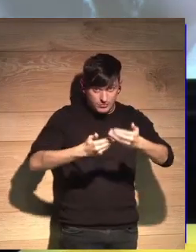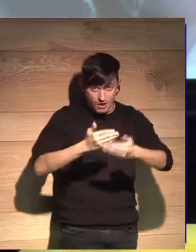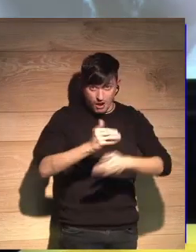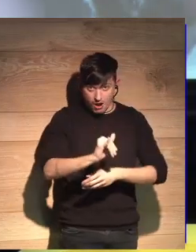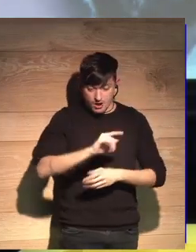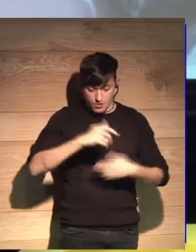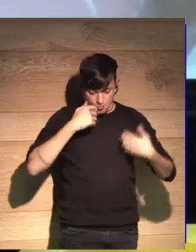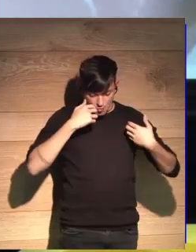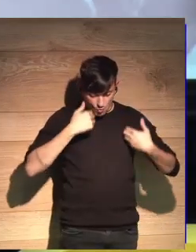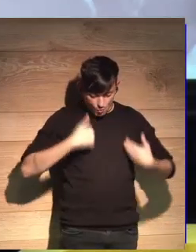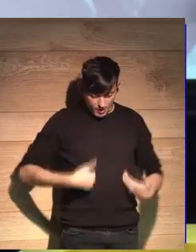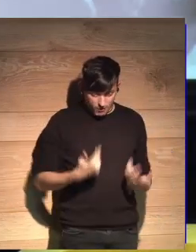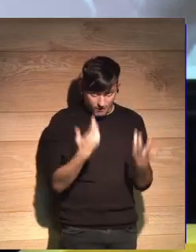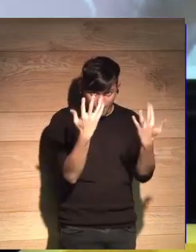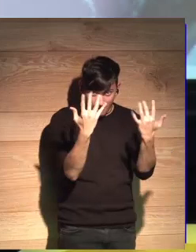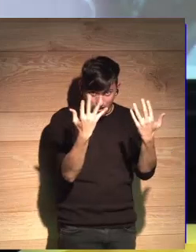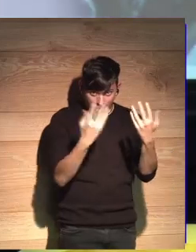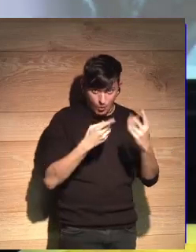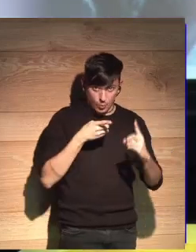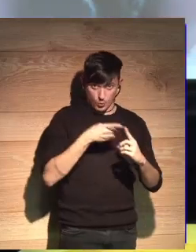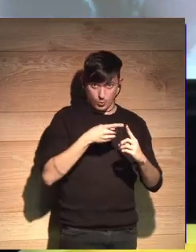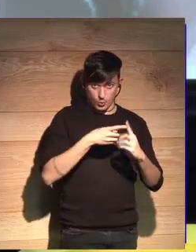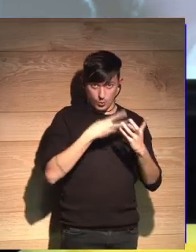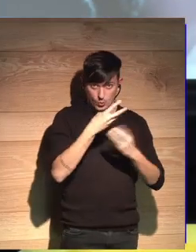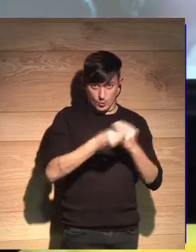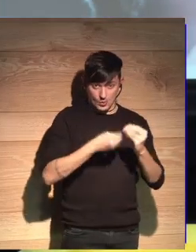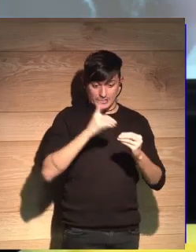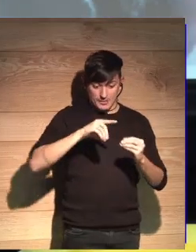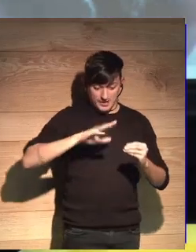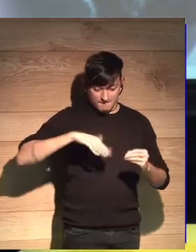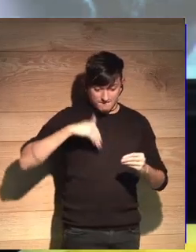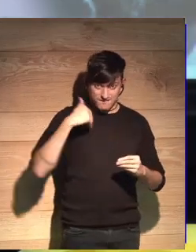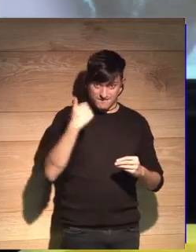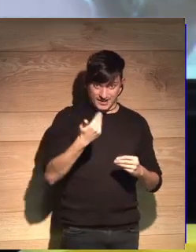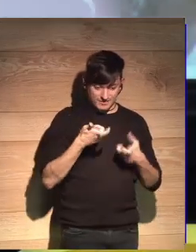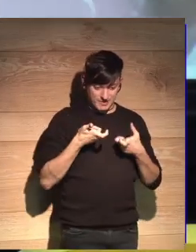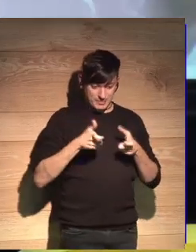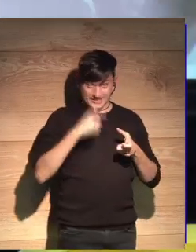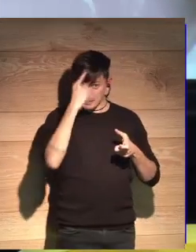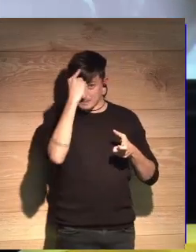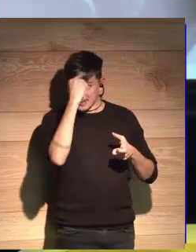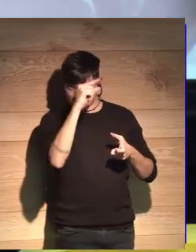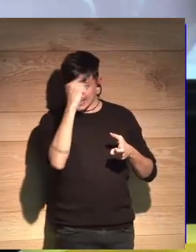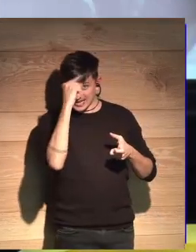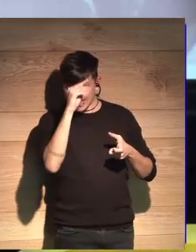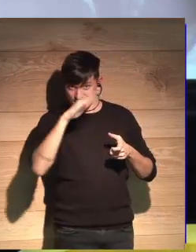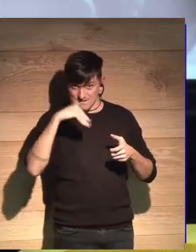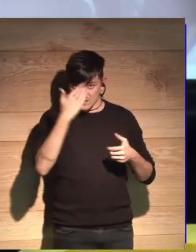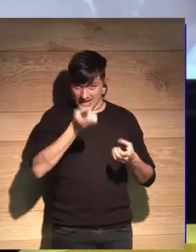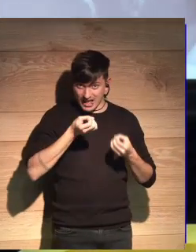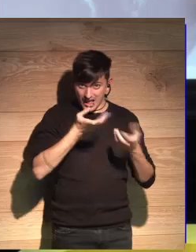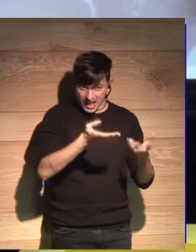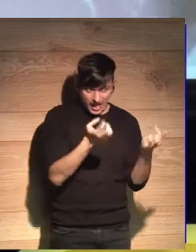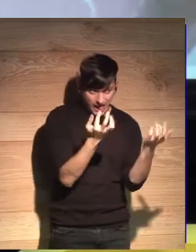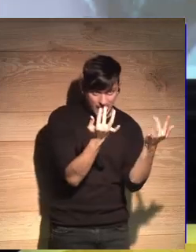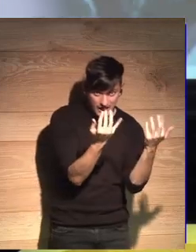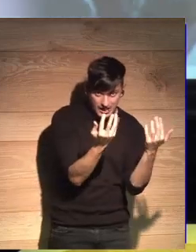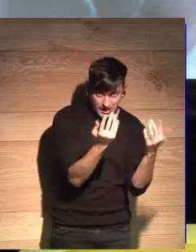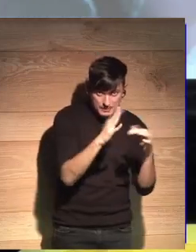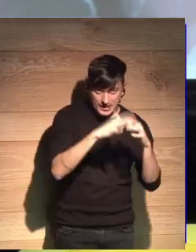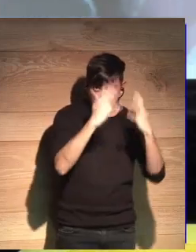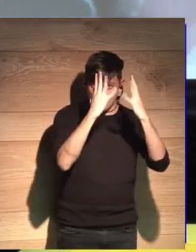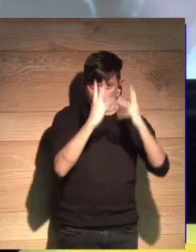also externalizing a small part of our minds in order to perform arithmetic. And I'm